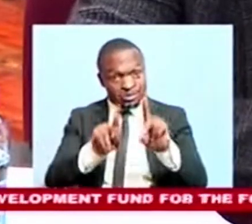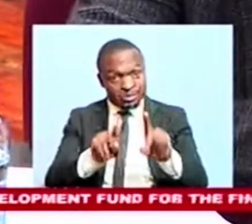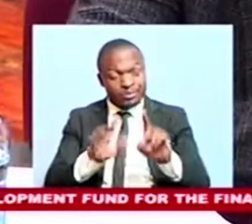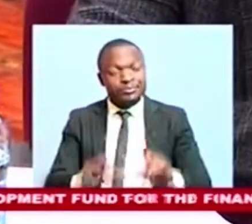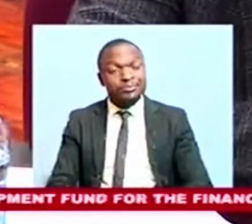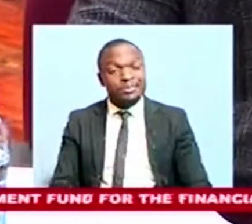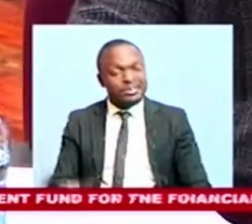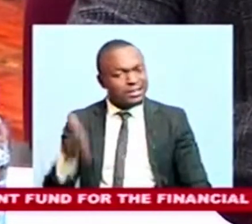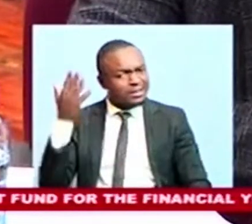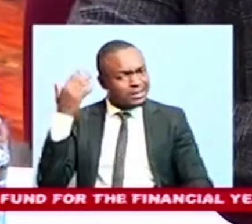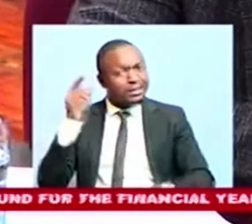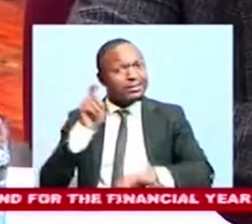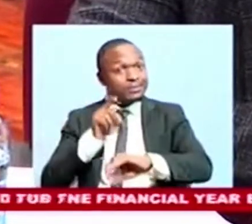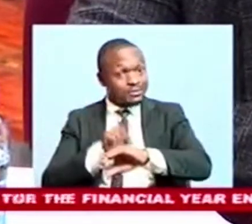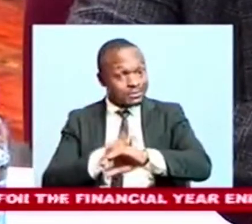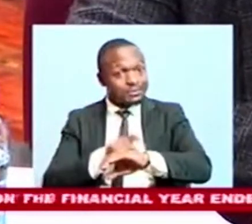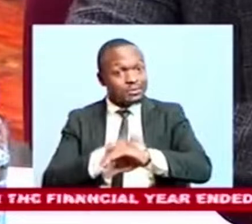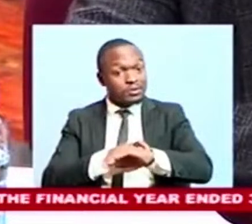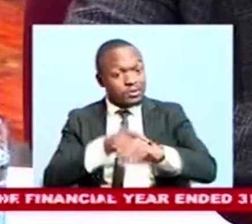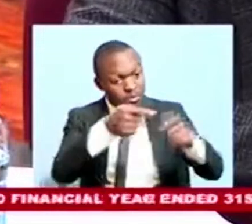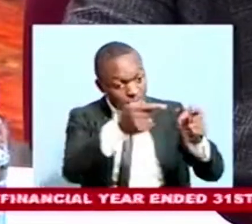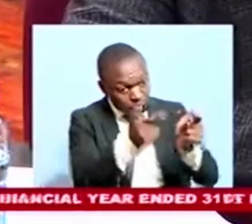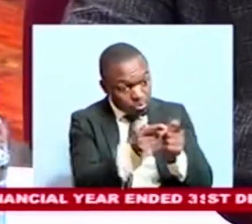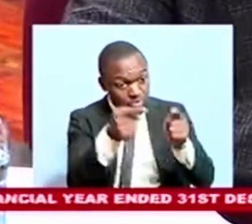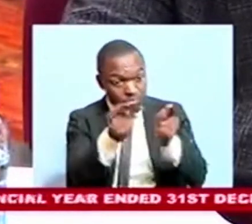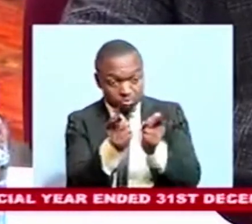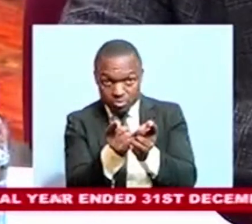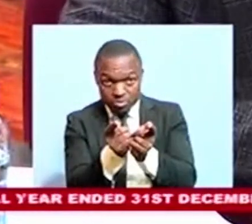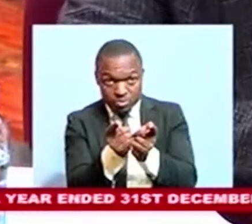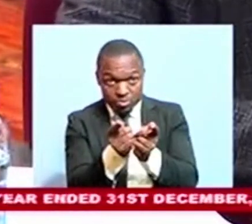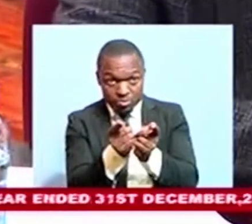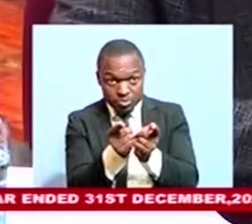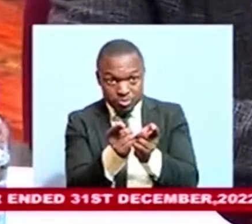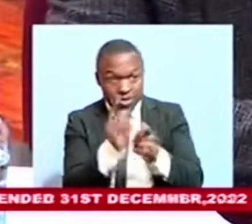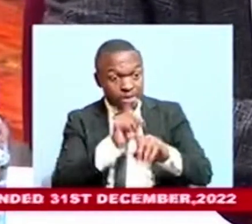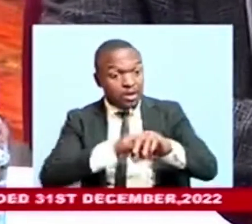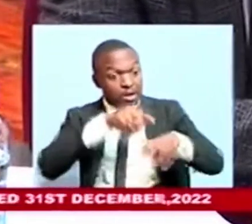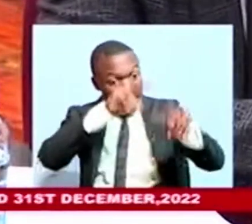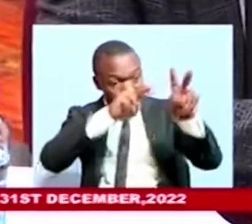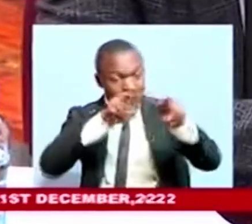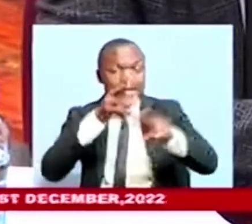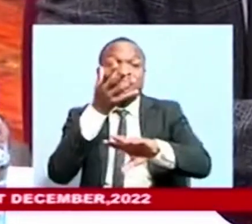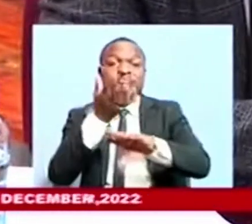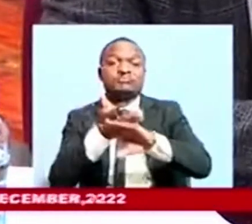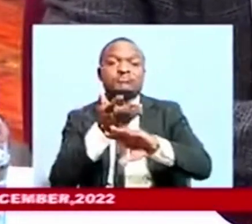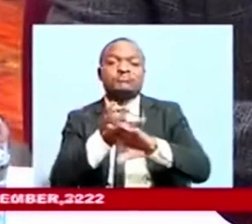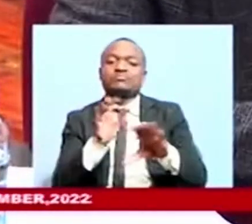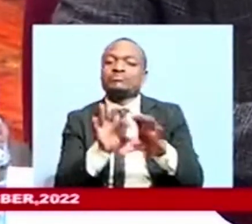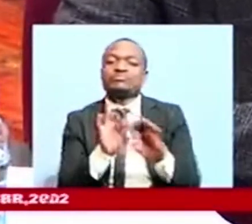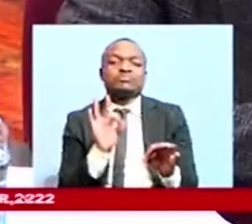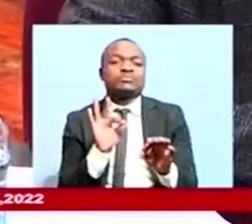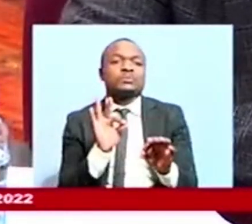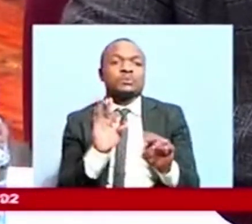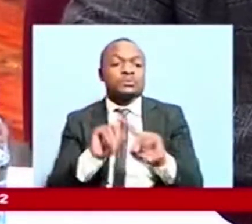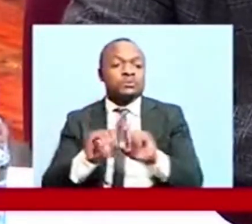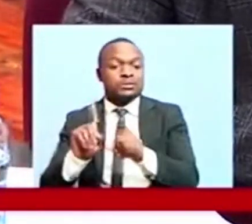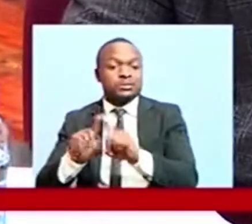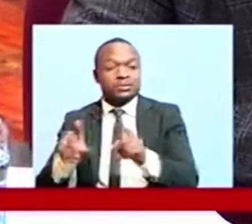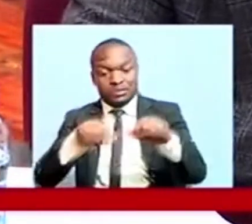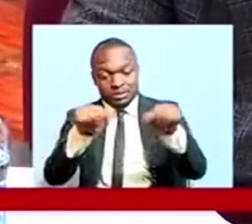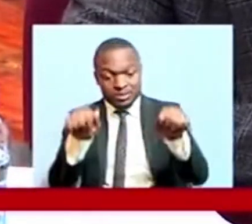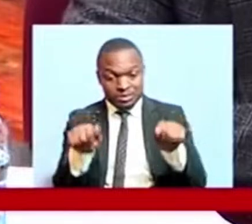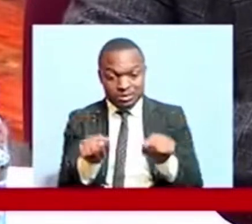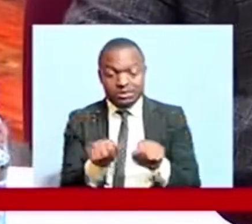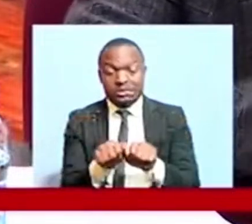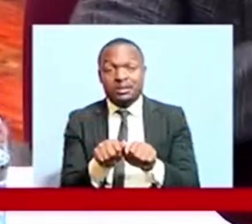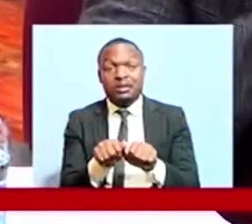at that particular time when the groups were supposed to be monitored, it was very difficult to find them in their various collocations. Knowing